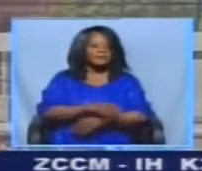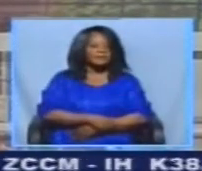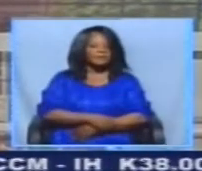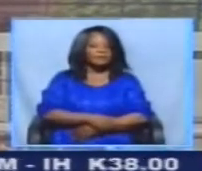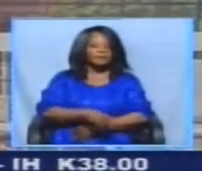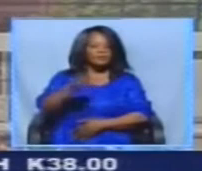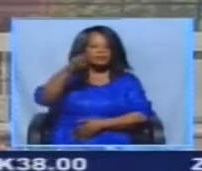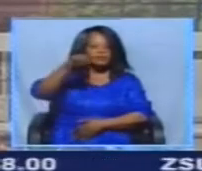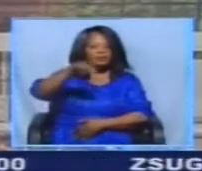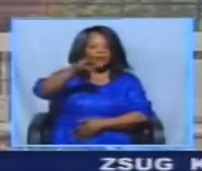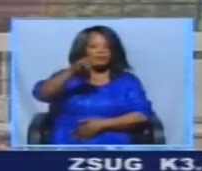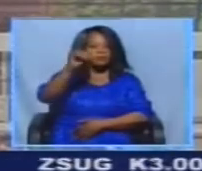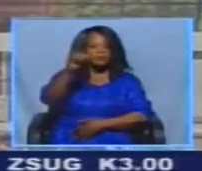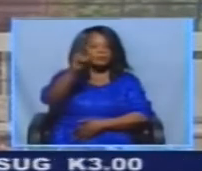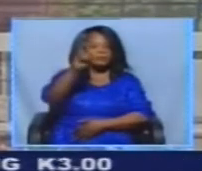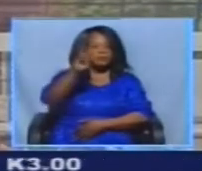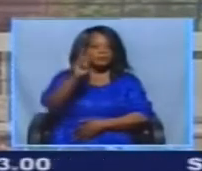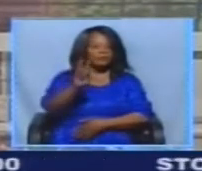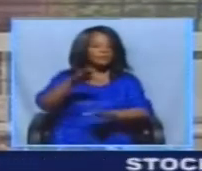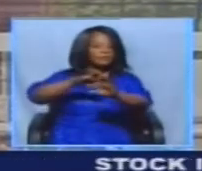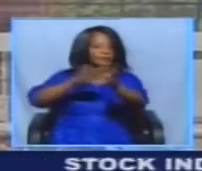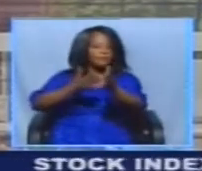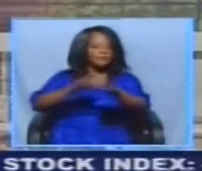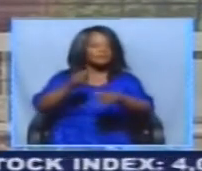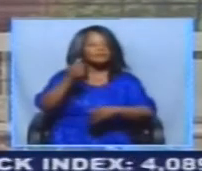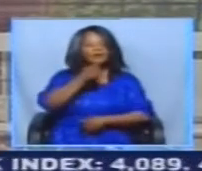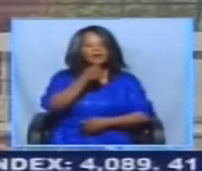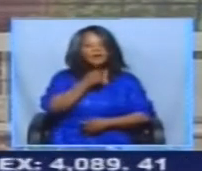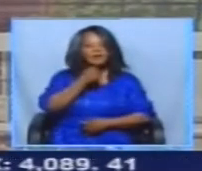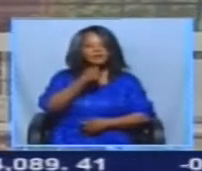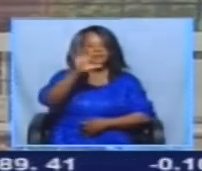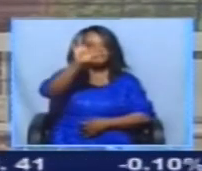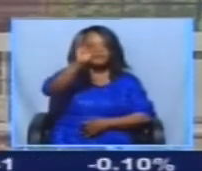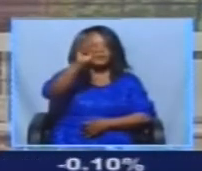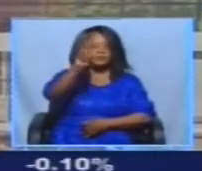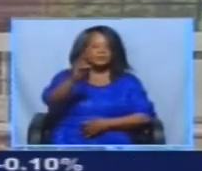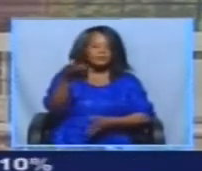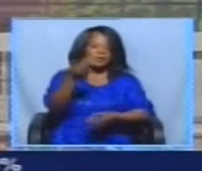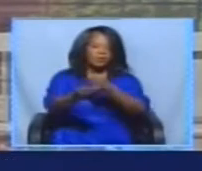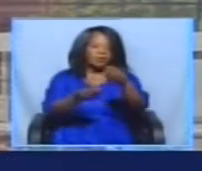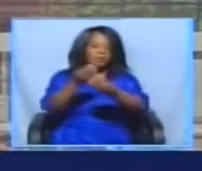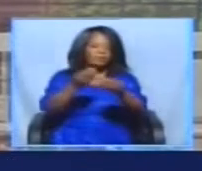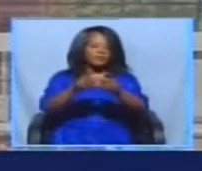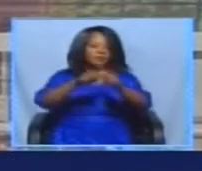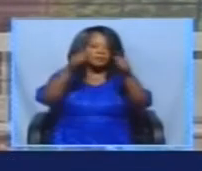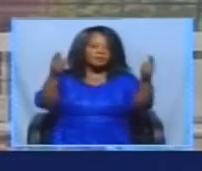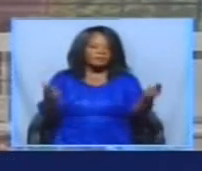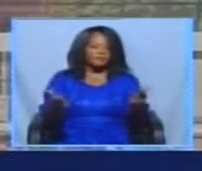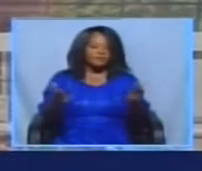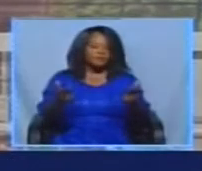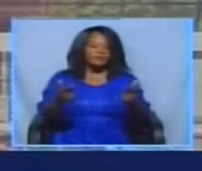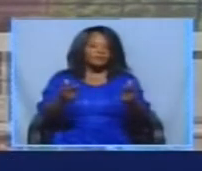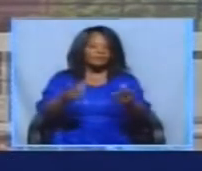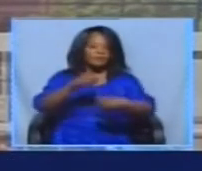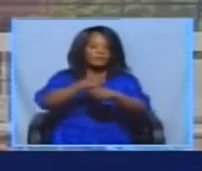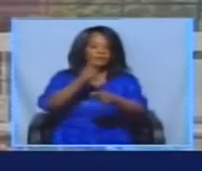Masuzi Ndlovu says Mr. Nkandu, who has died at the age of 82, has contributed immensely to the development of the media industry